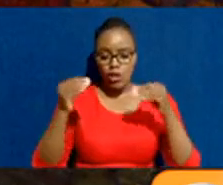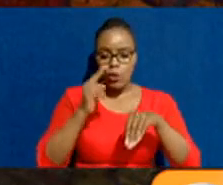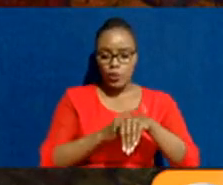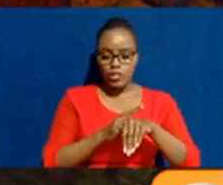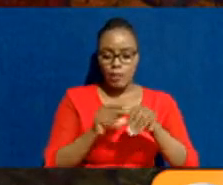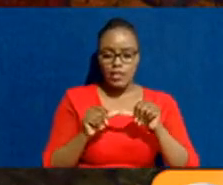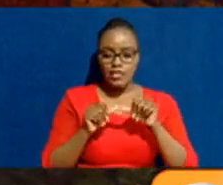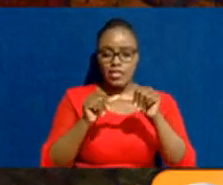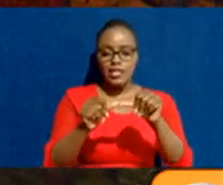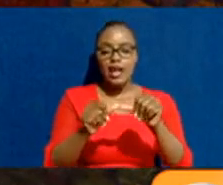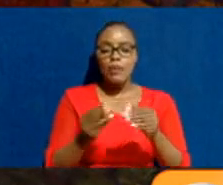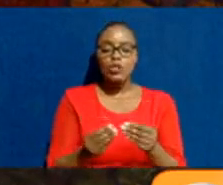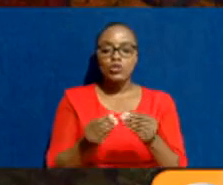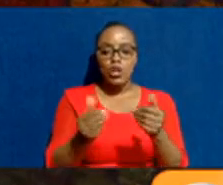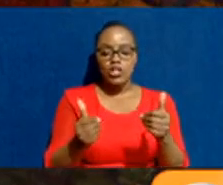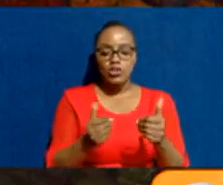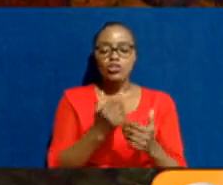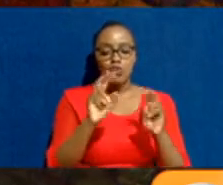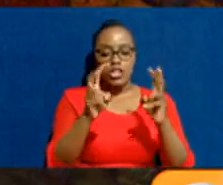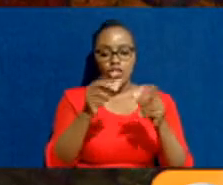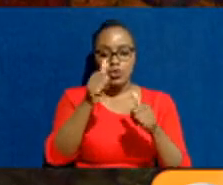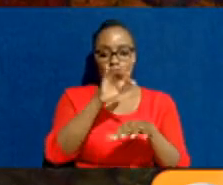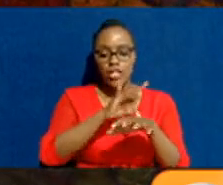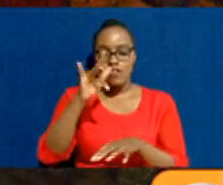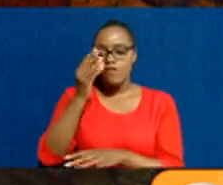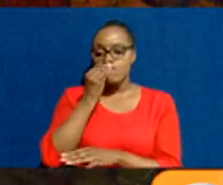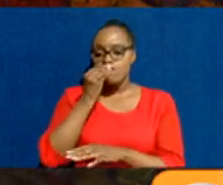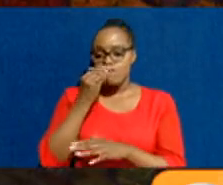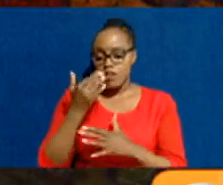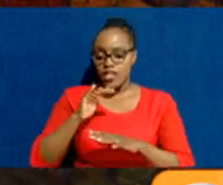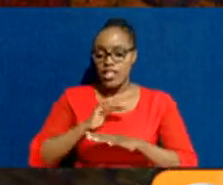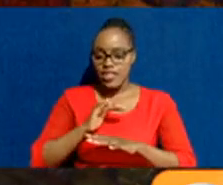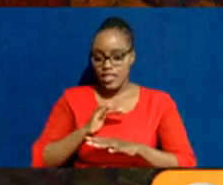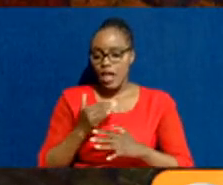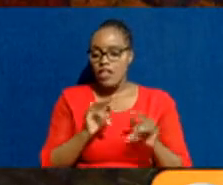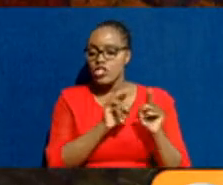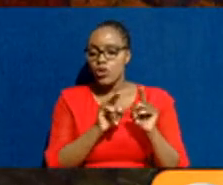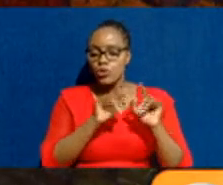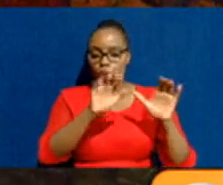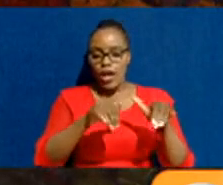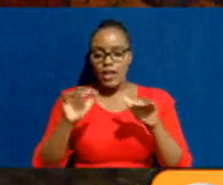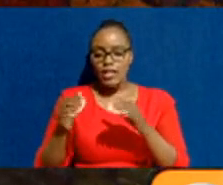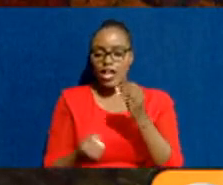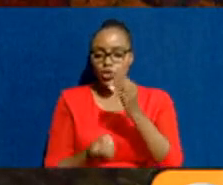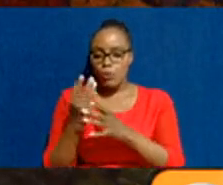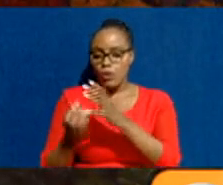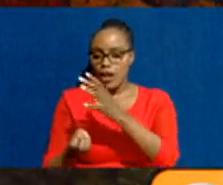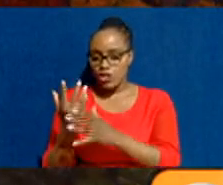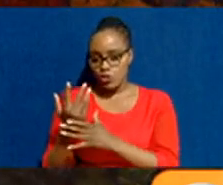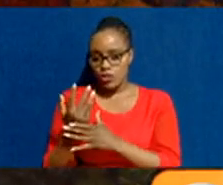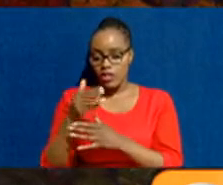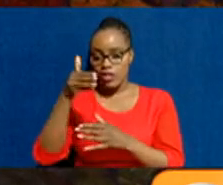and sustainable solutions to issues affecting food security and agricultural productivity in the